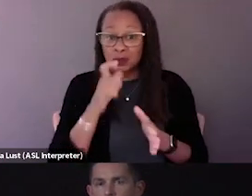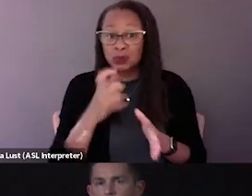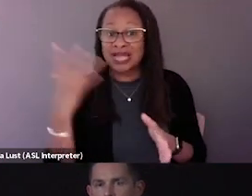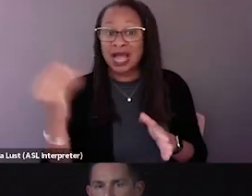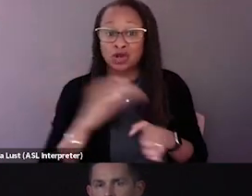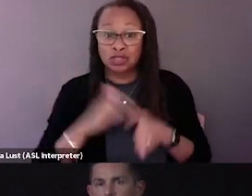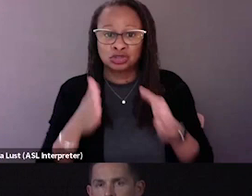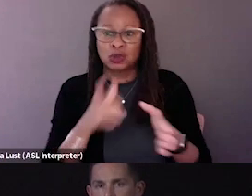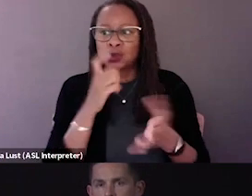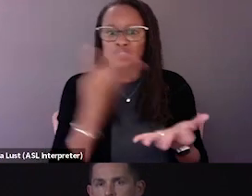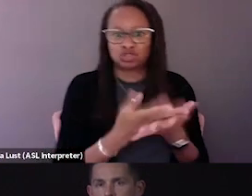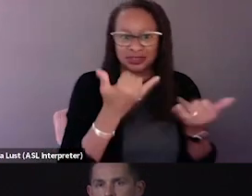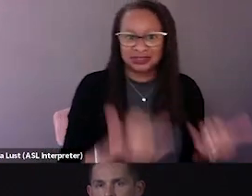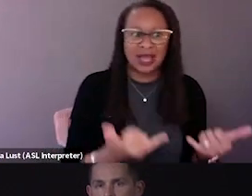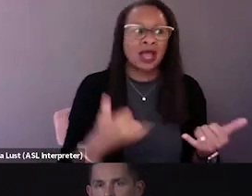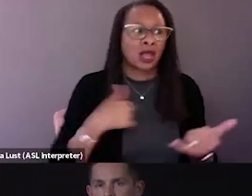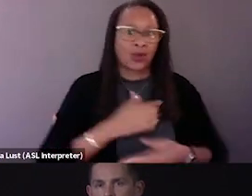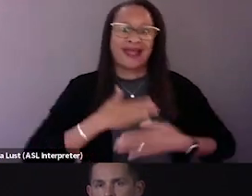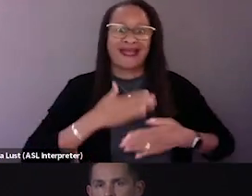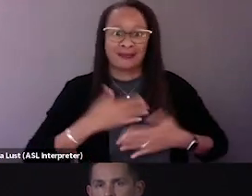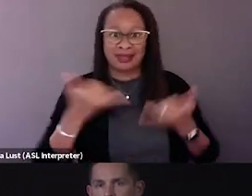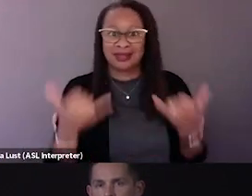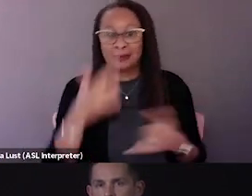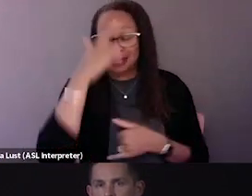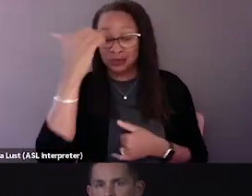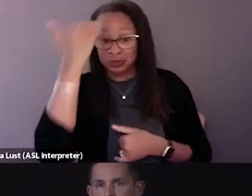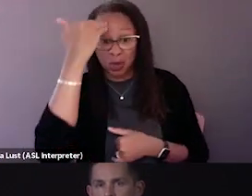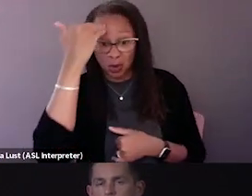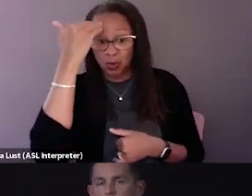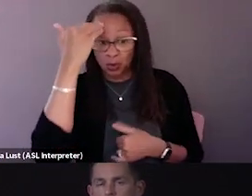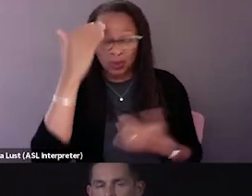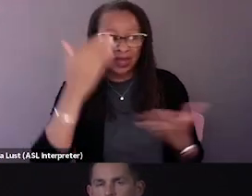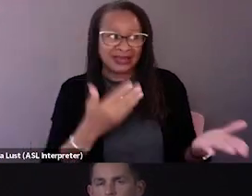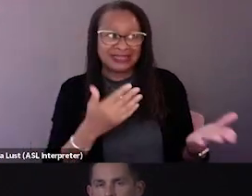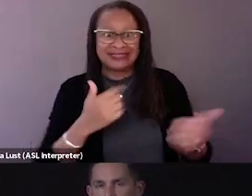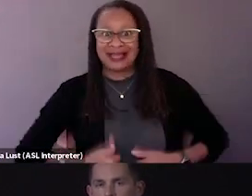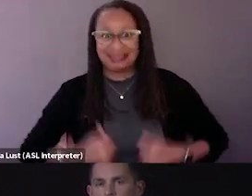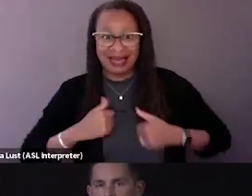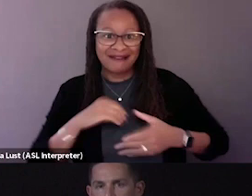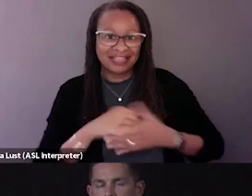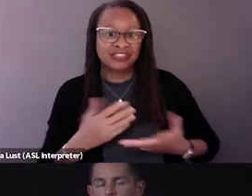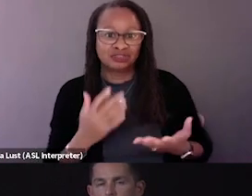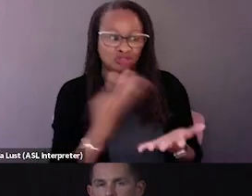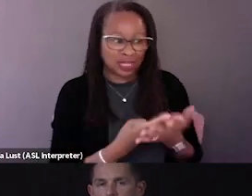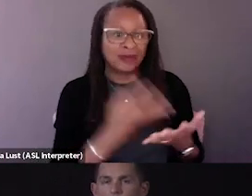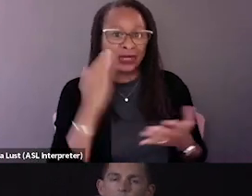streets, who's in jail right now, and we're happy because we know he's at least alive and we know where he